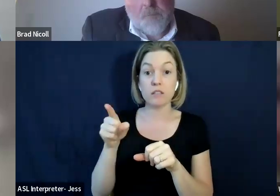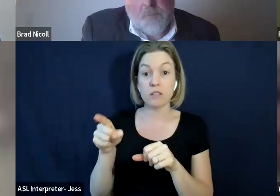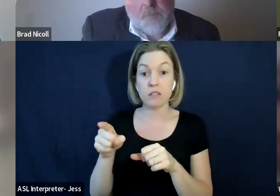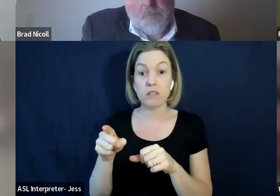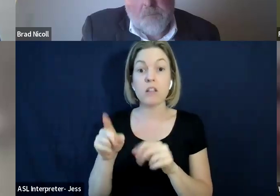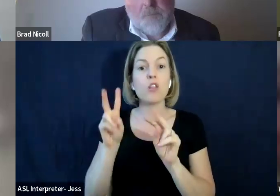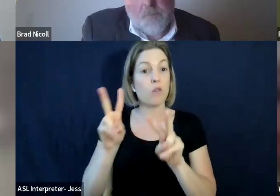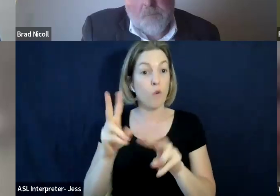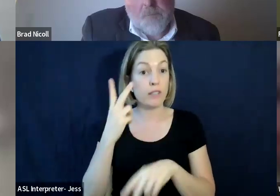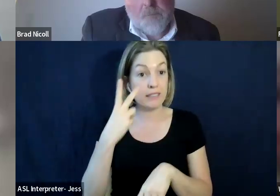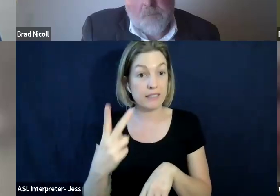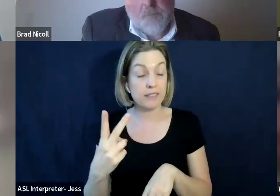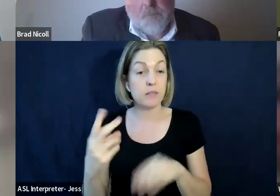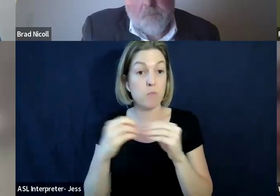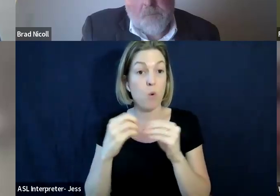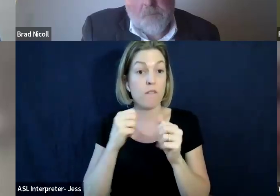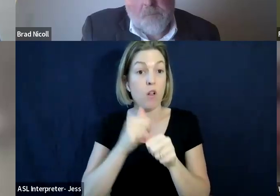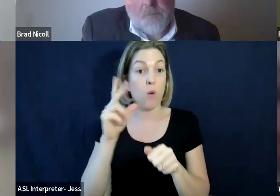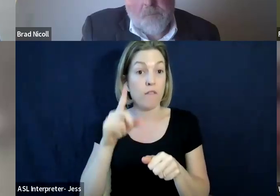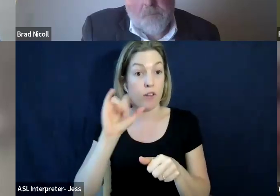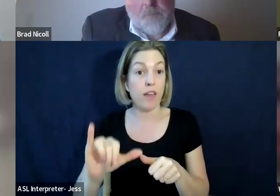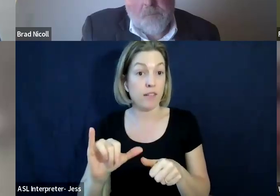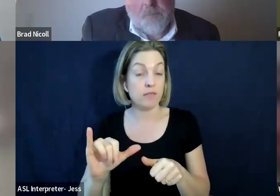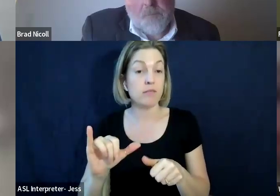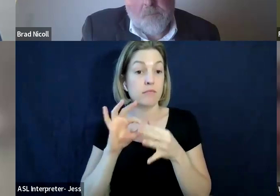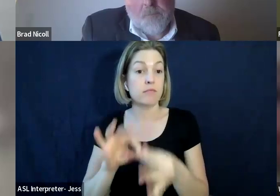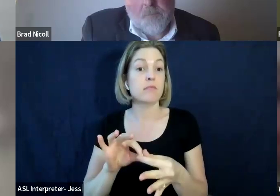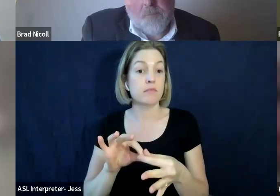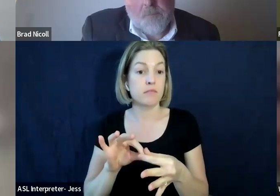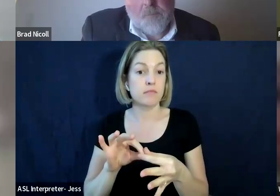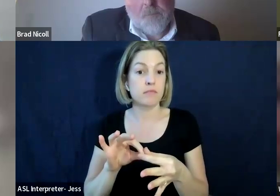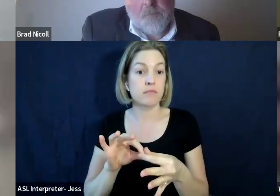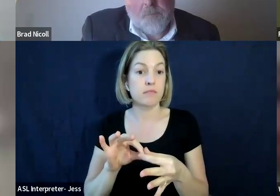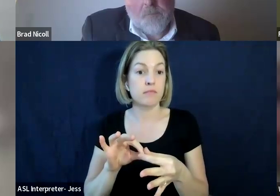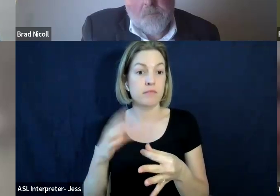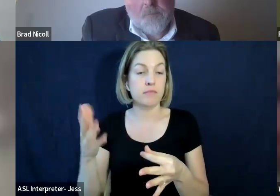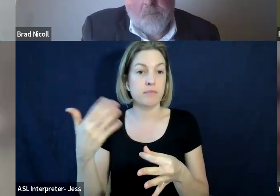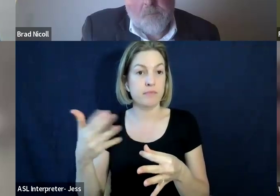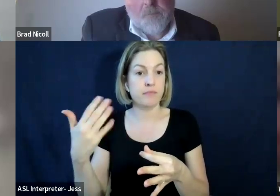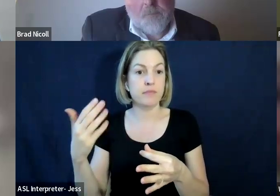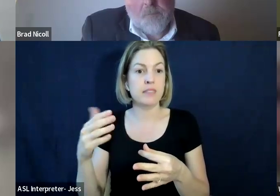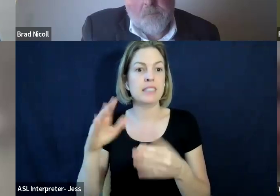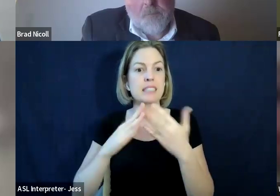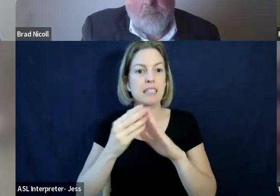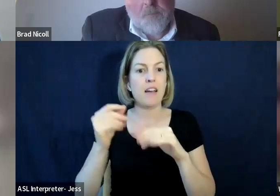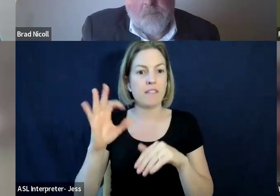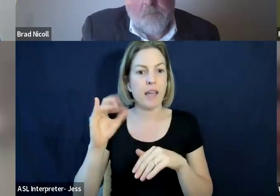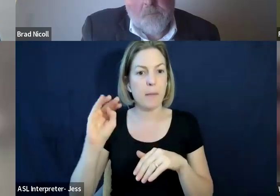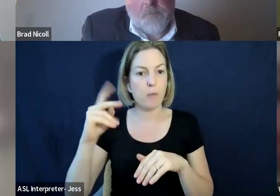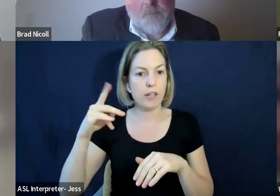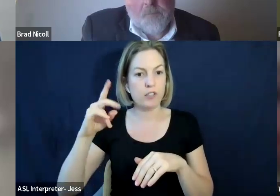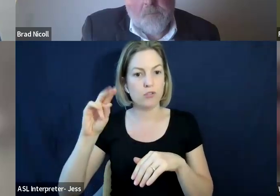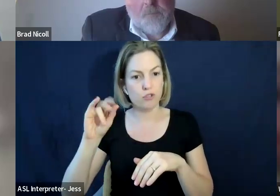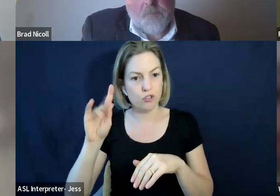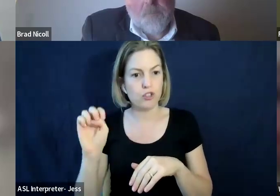forward to seeing additional follow-up on that regarding the City of Cambridge APO, and I'll take those